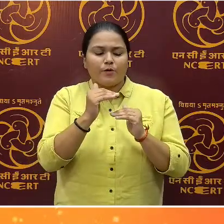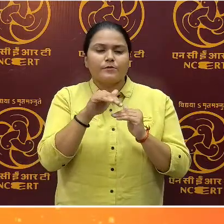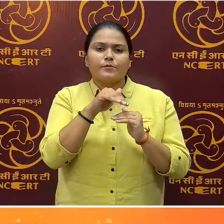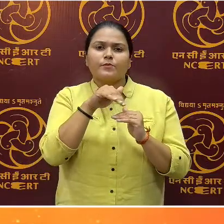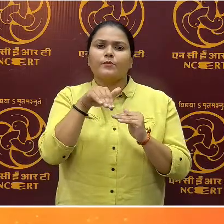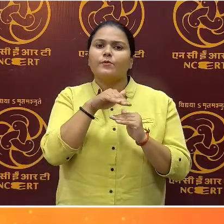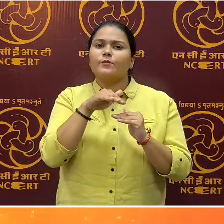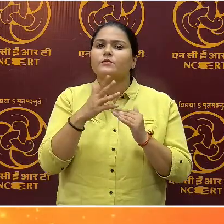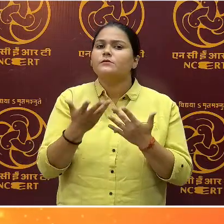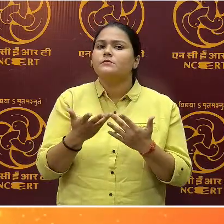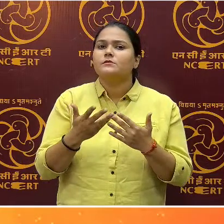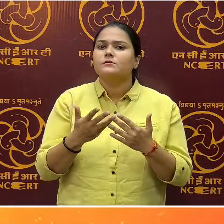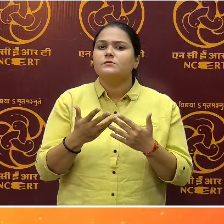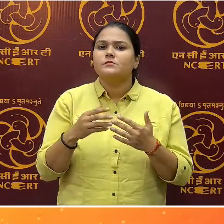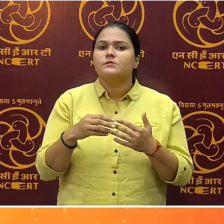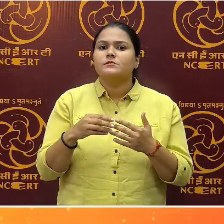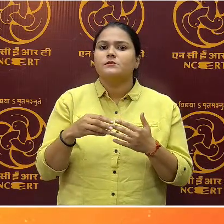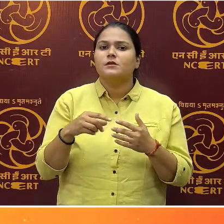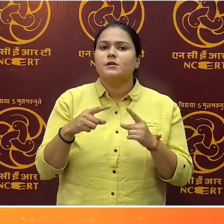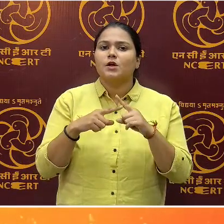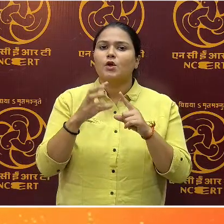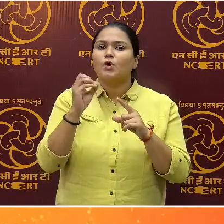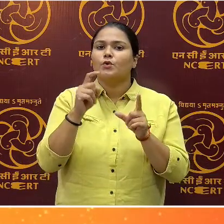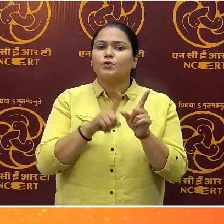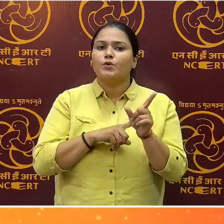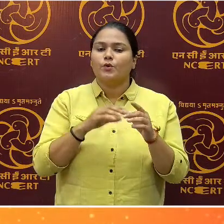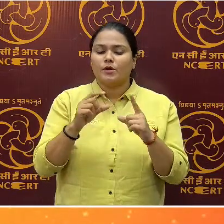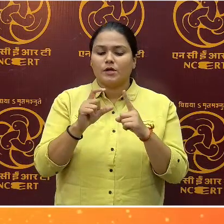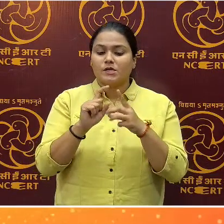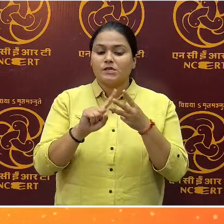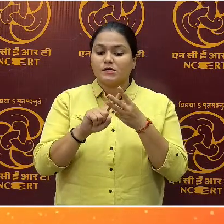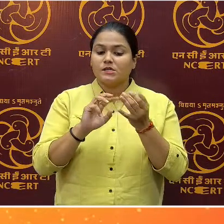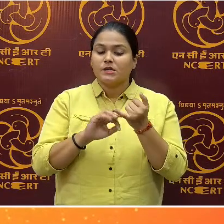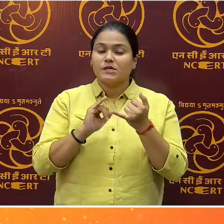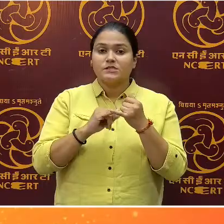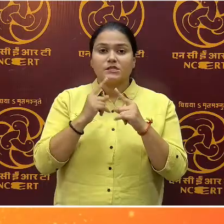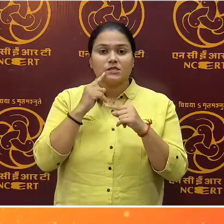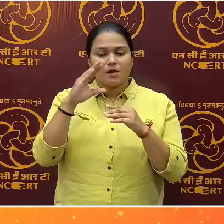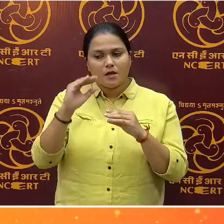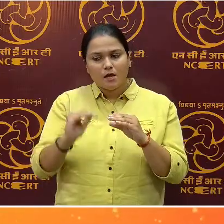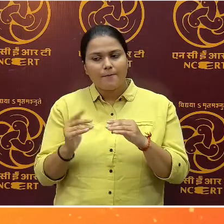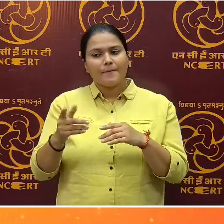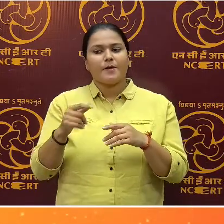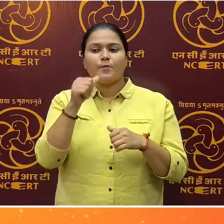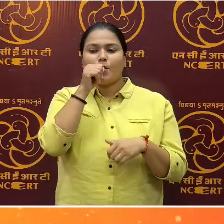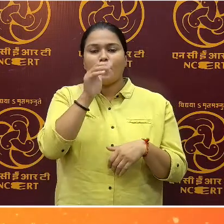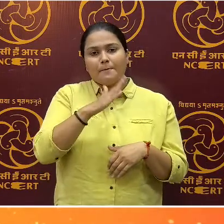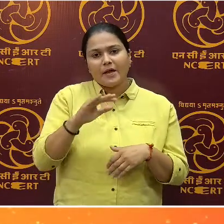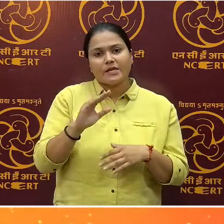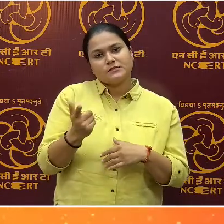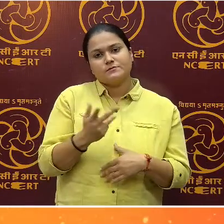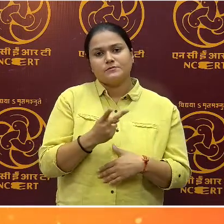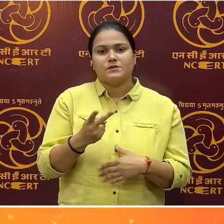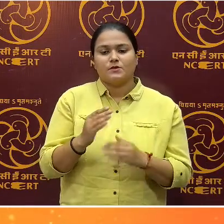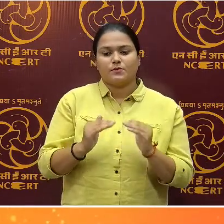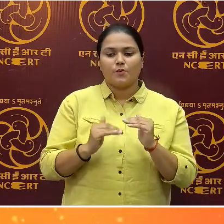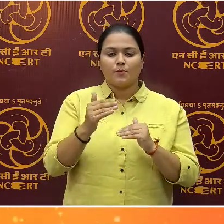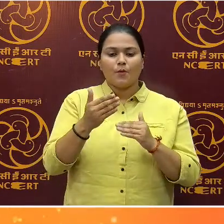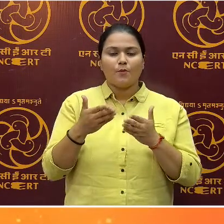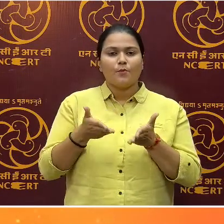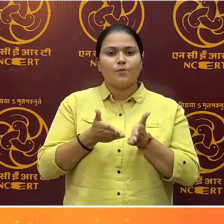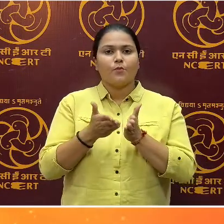Because this toy is having density which is less than water. Okay? Yes, so, ma'am, that's clear. how it